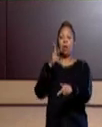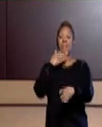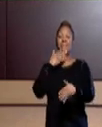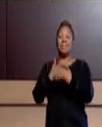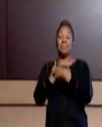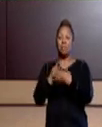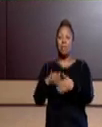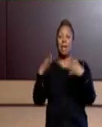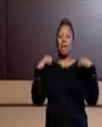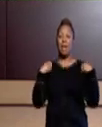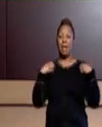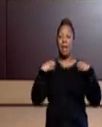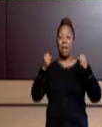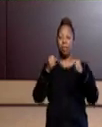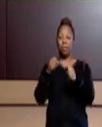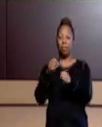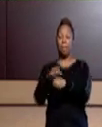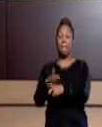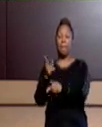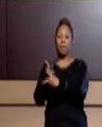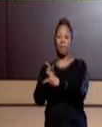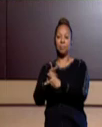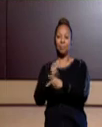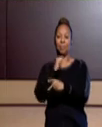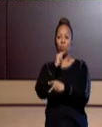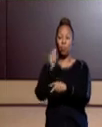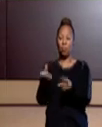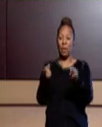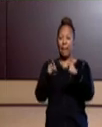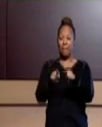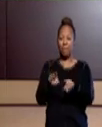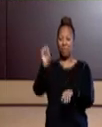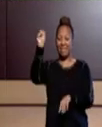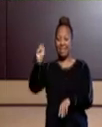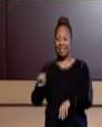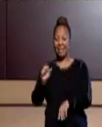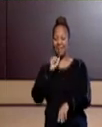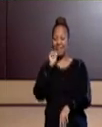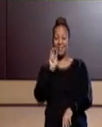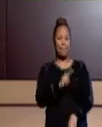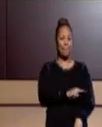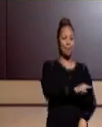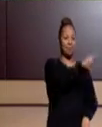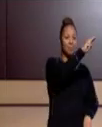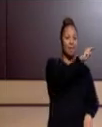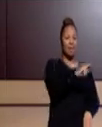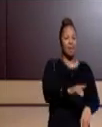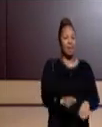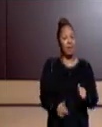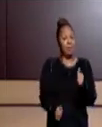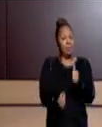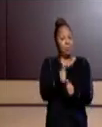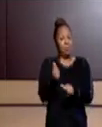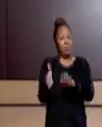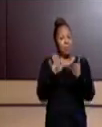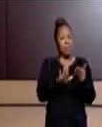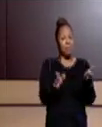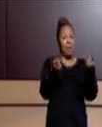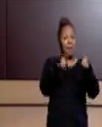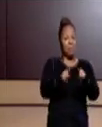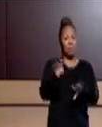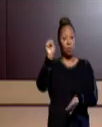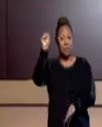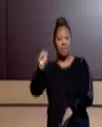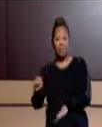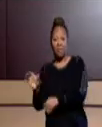So what happens on the south side is different than what happens on the north side. And most of the deaths are on the south side. Okay.